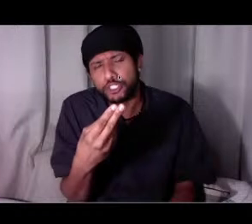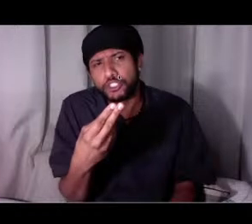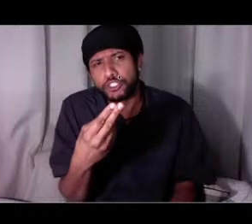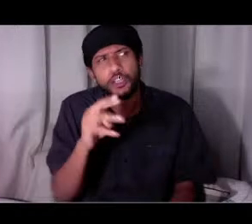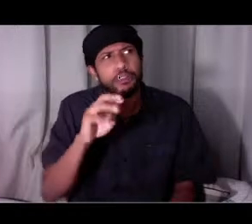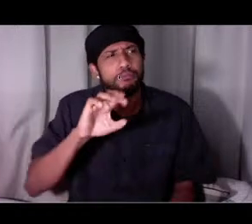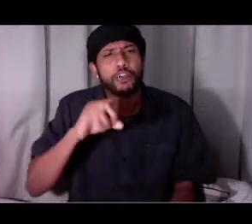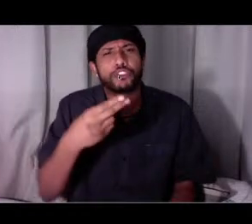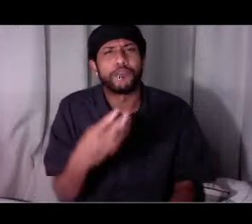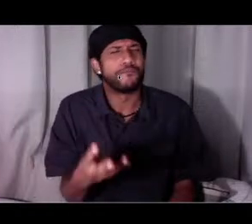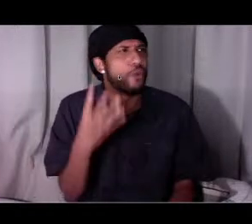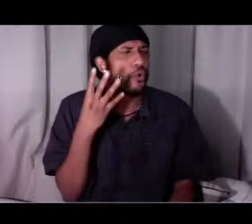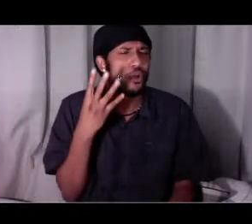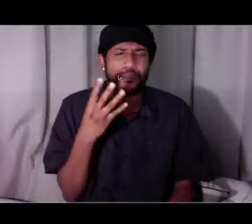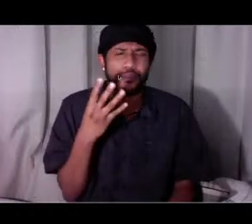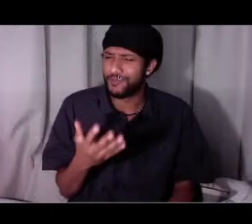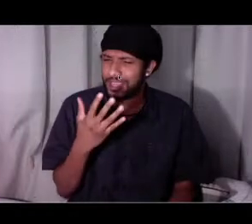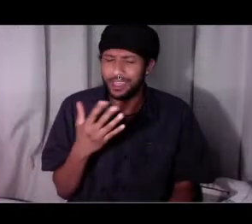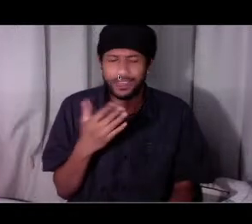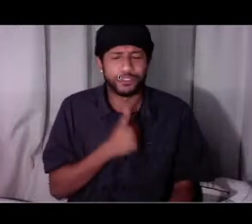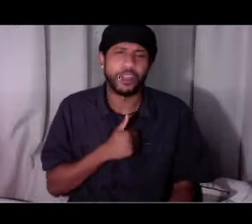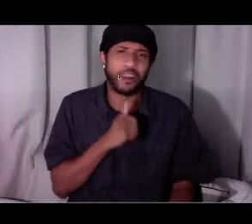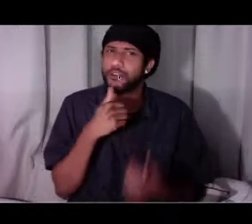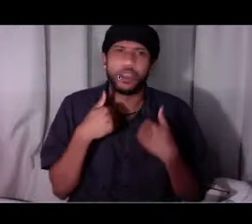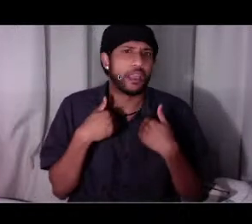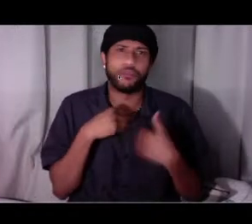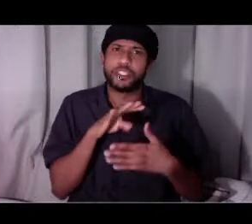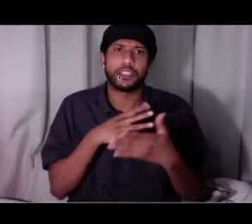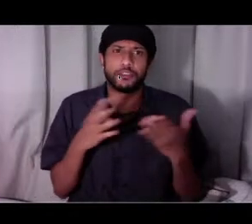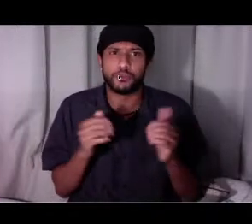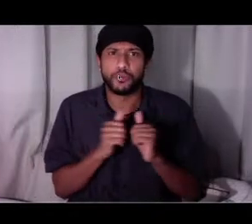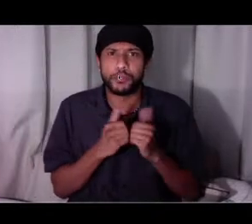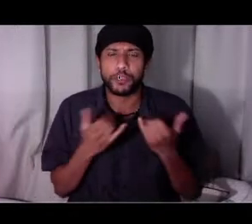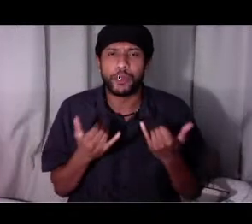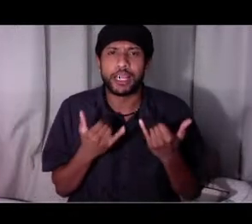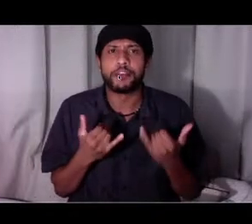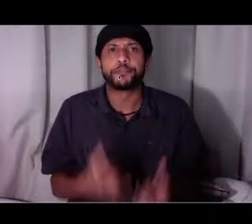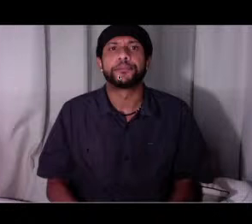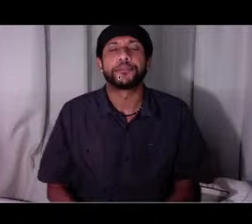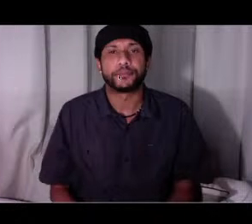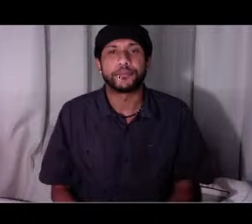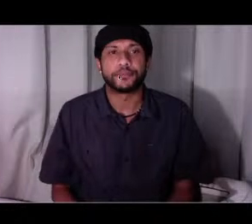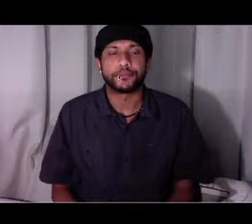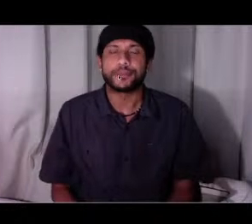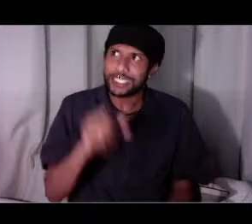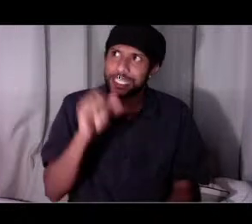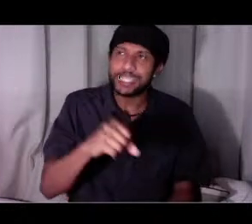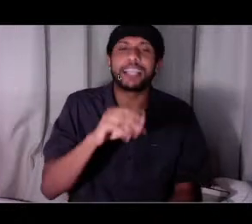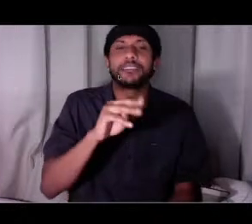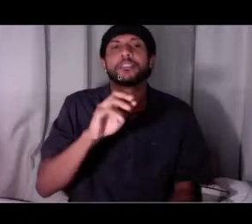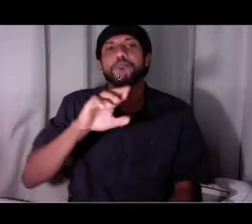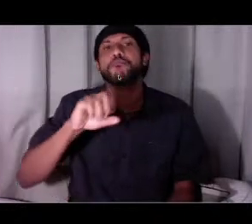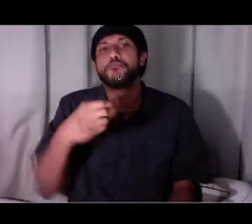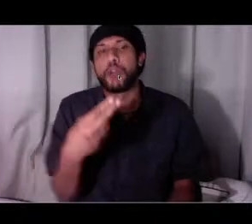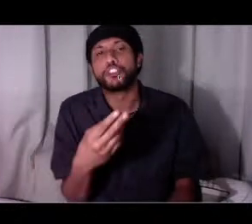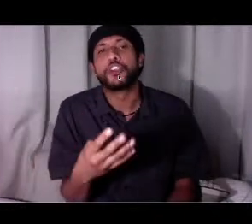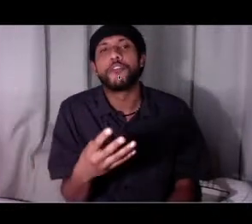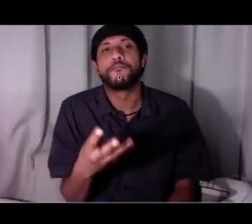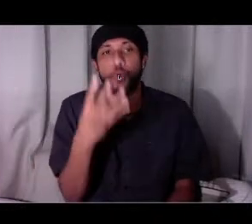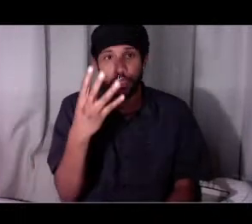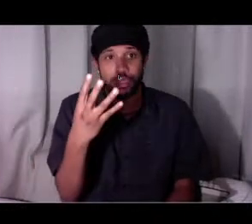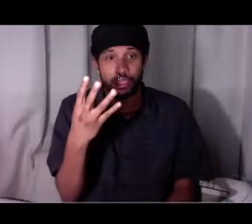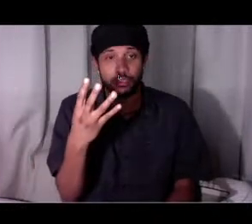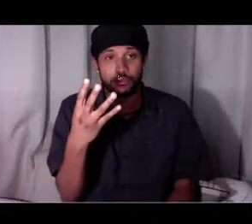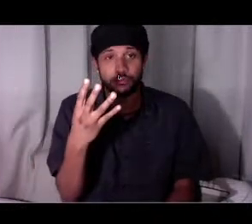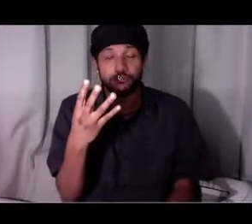4th or 5th I'm sorry I don't have that um exact date yes March 4th uh it could be